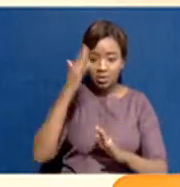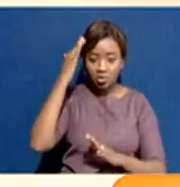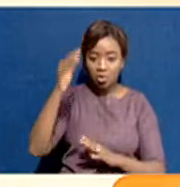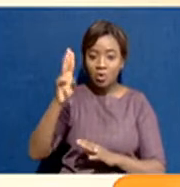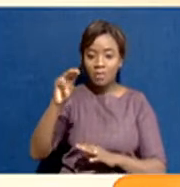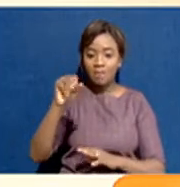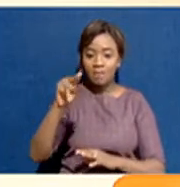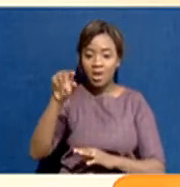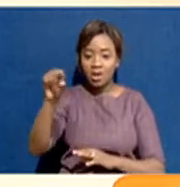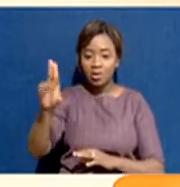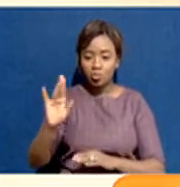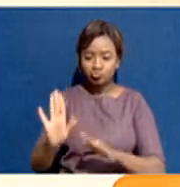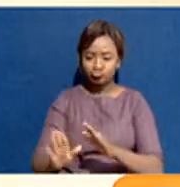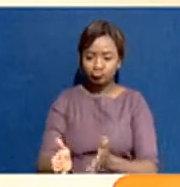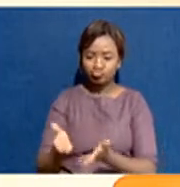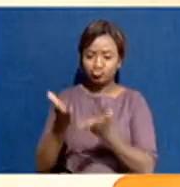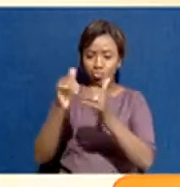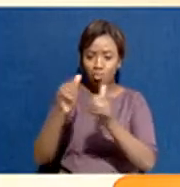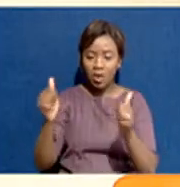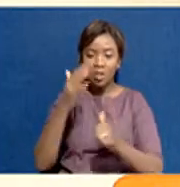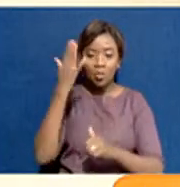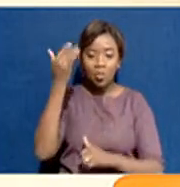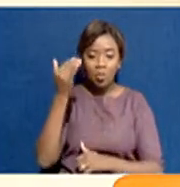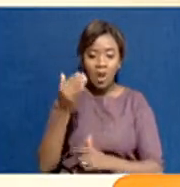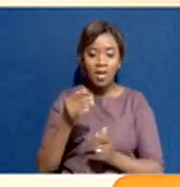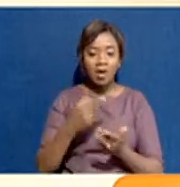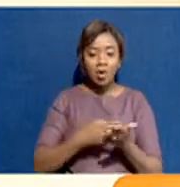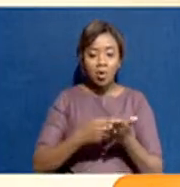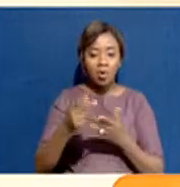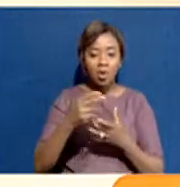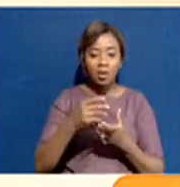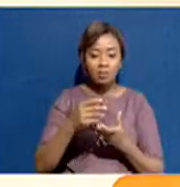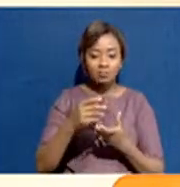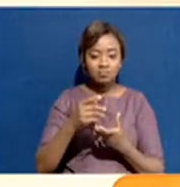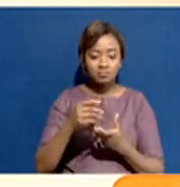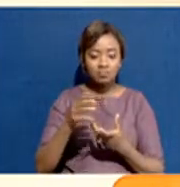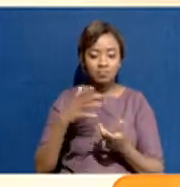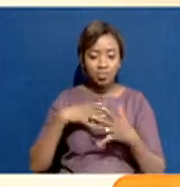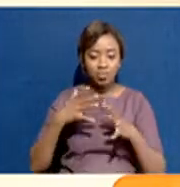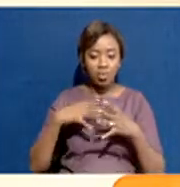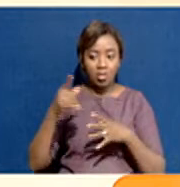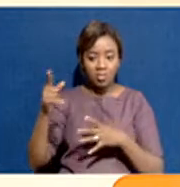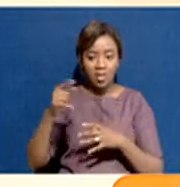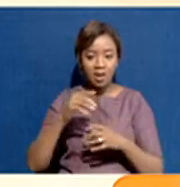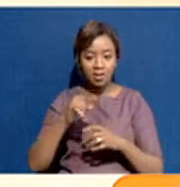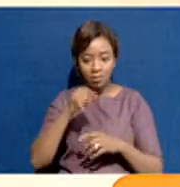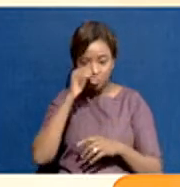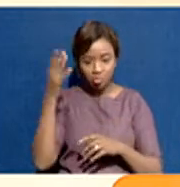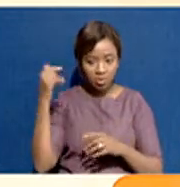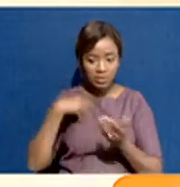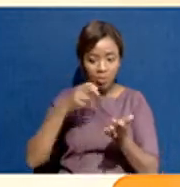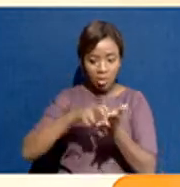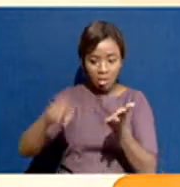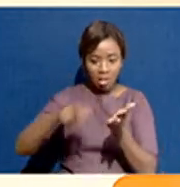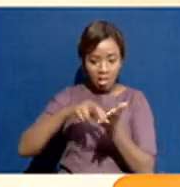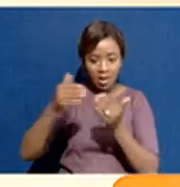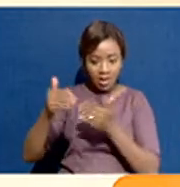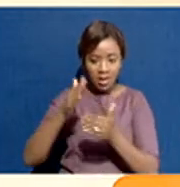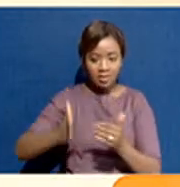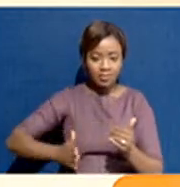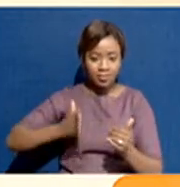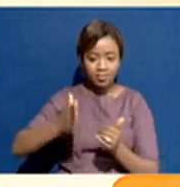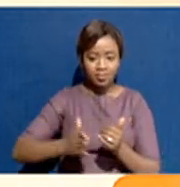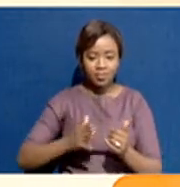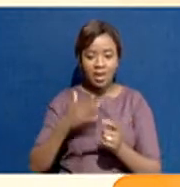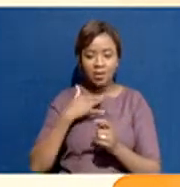it was because the Holy Ghost Fathers alighted from the railway line across the road, and also because they needed it to